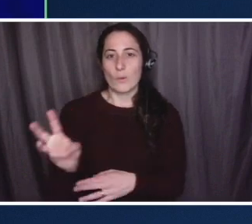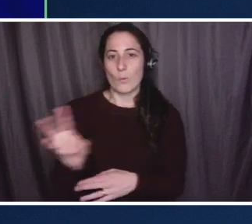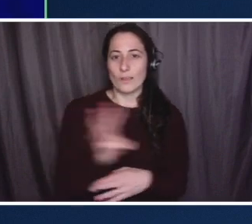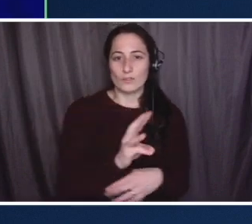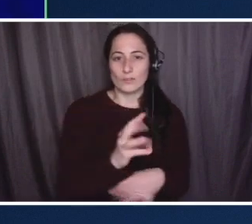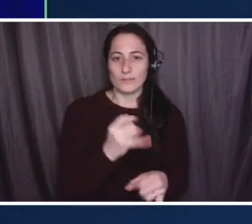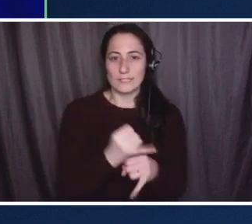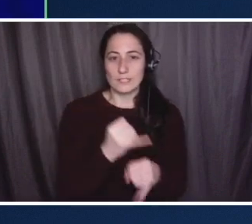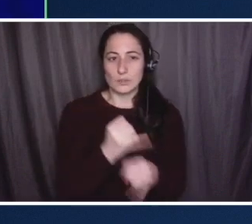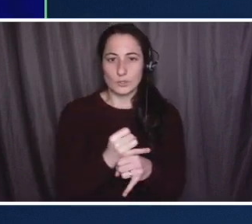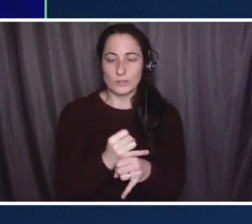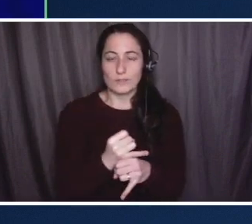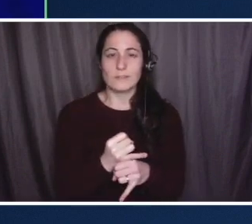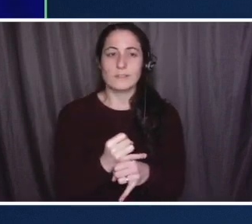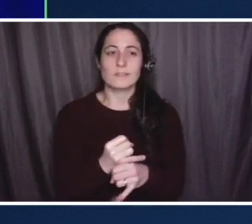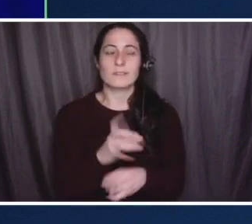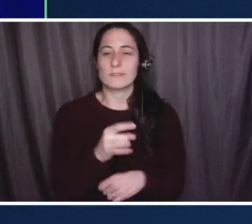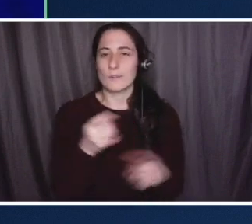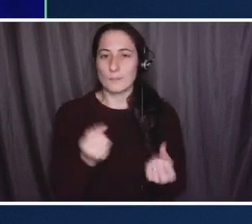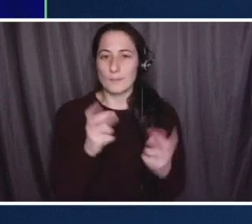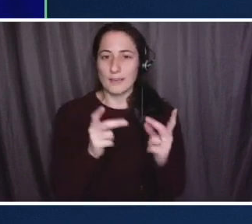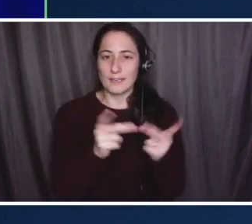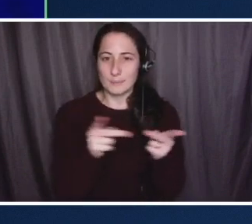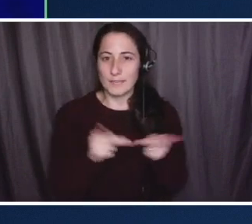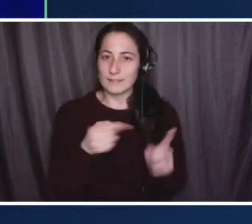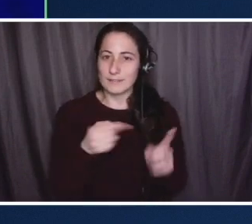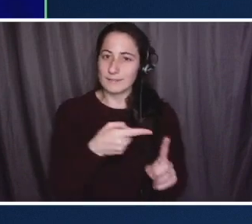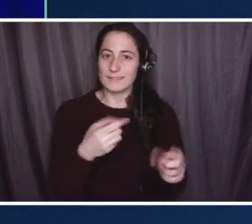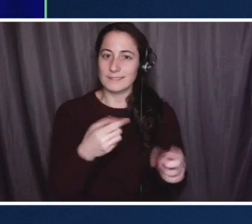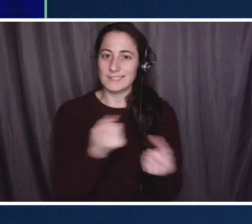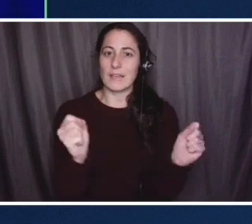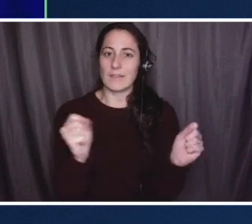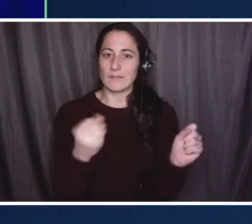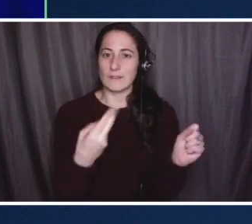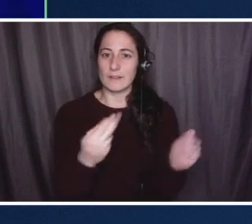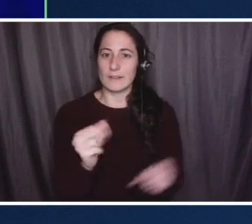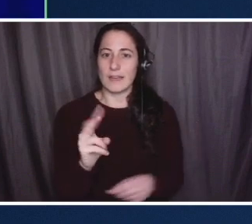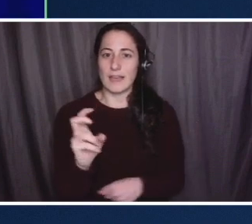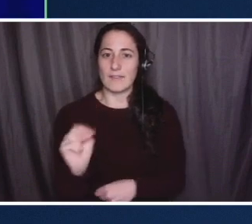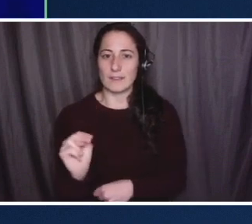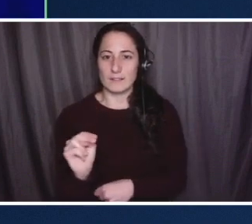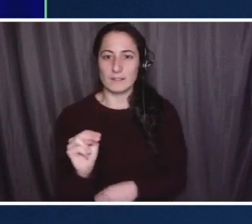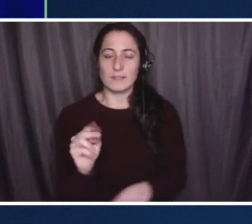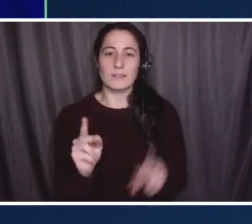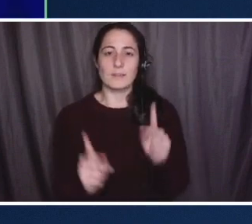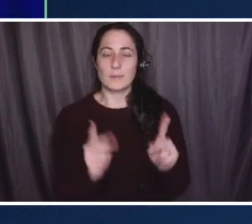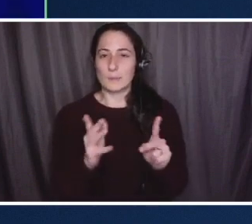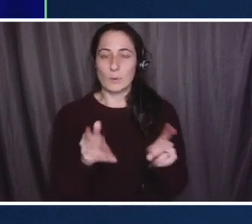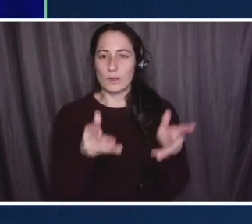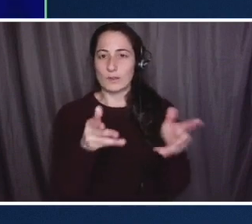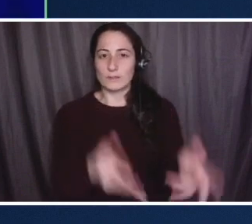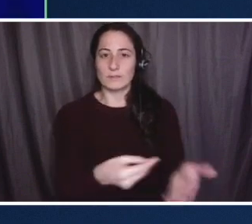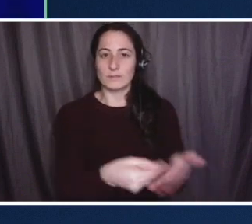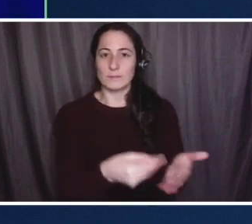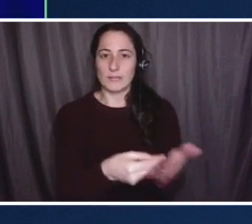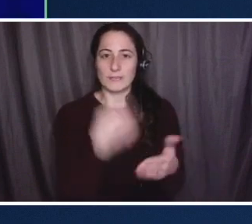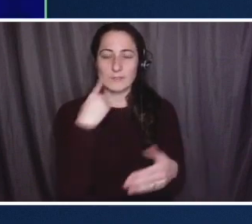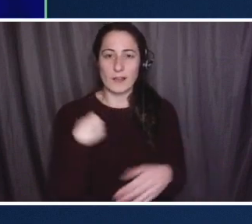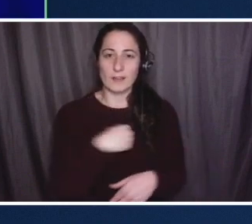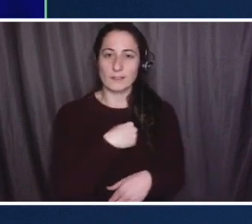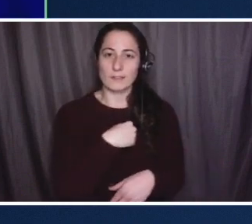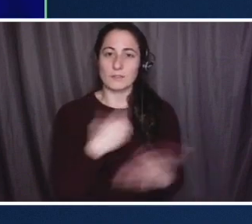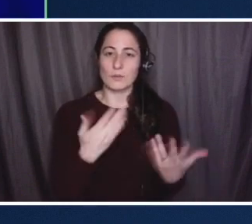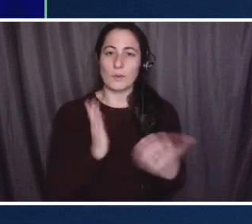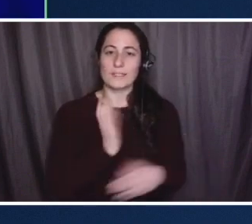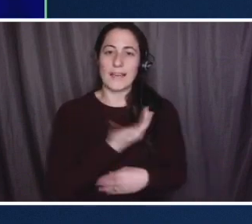banks, like in many places, are safe havens, right? Like autocrats park their funds in our backyard, right? So like, what is our role as folks who are in these spaces to